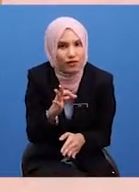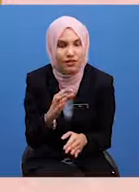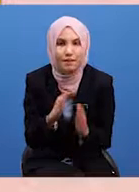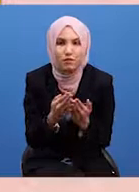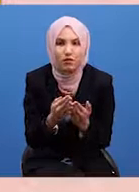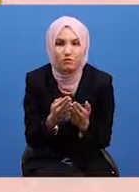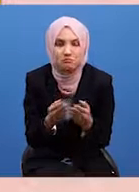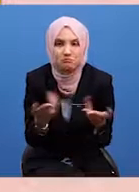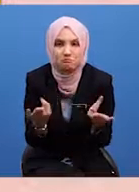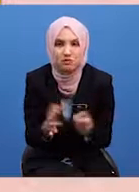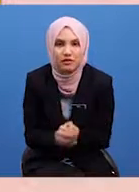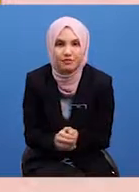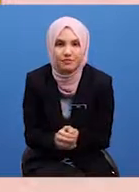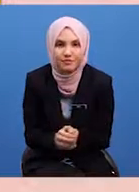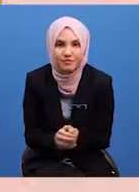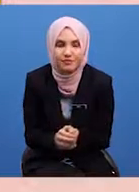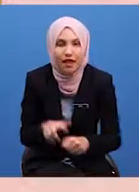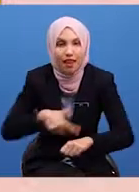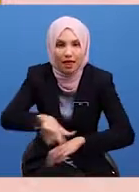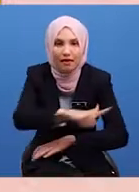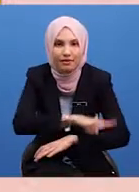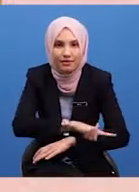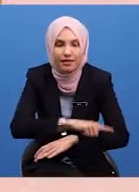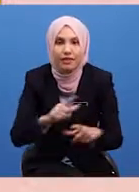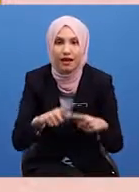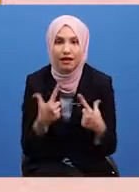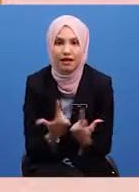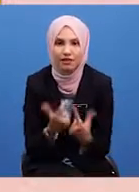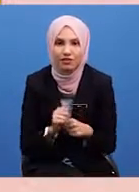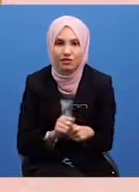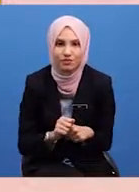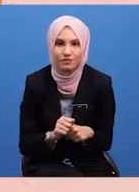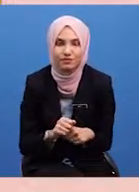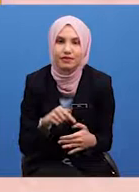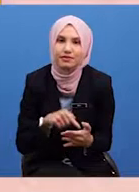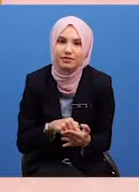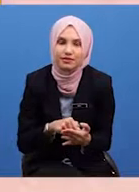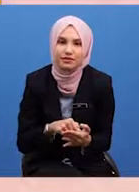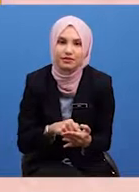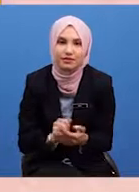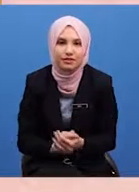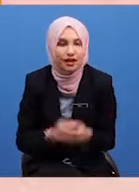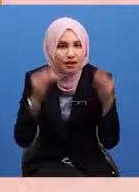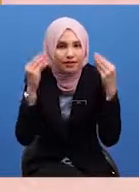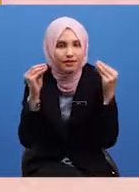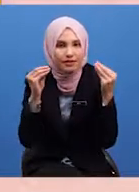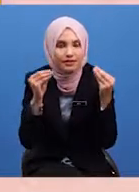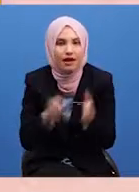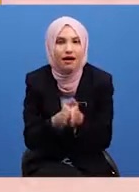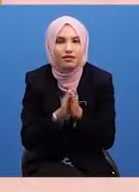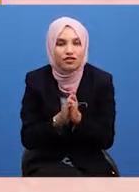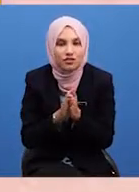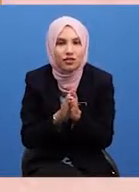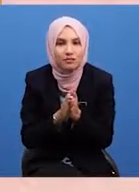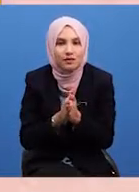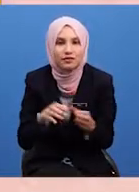missing. The next location is the classroom. This is the place where their teacher asks Joff about